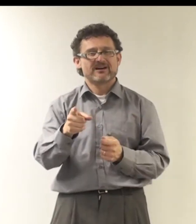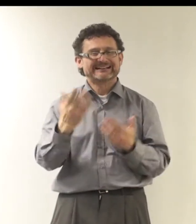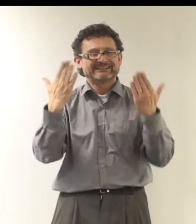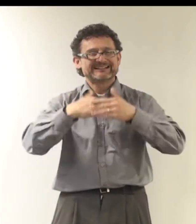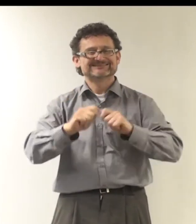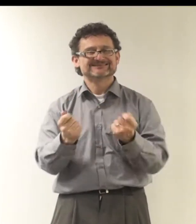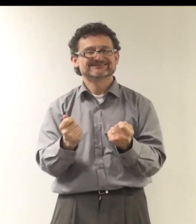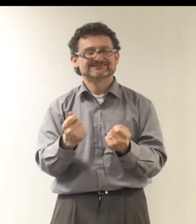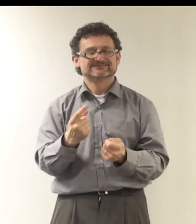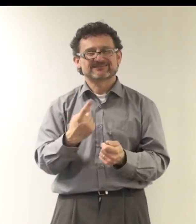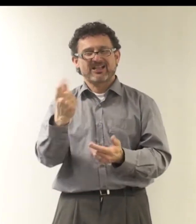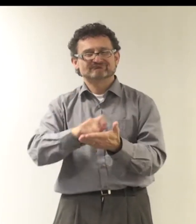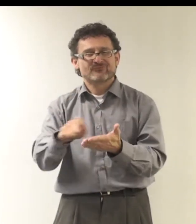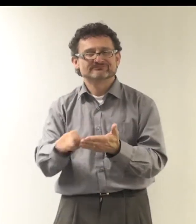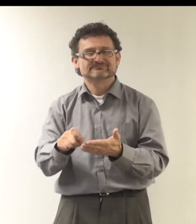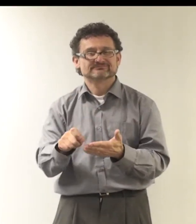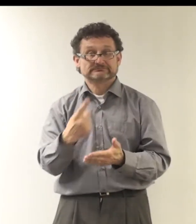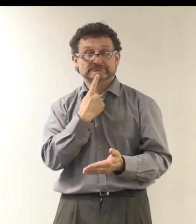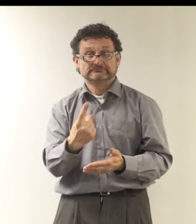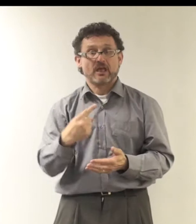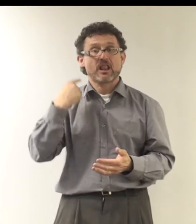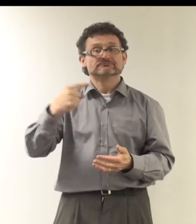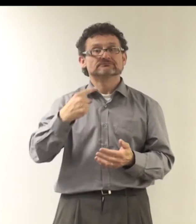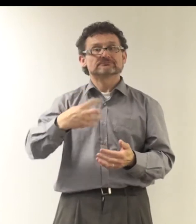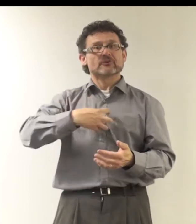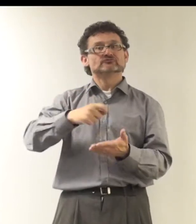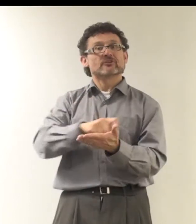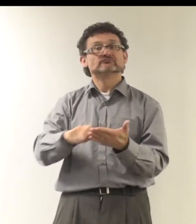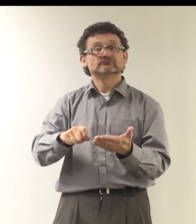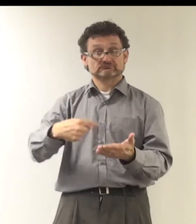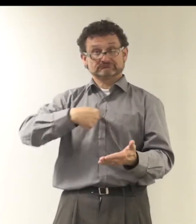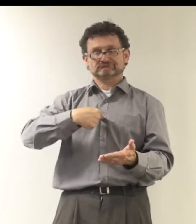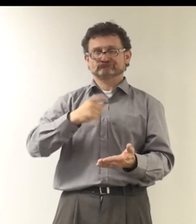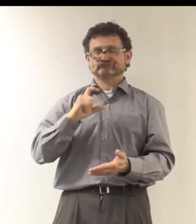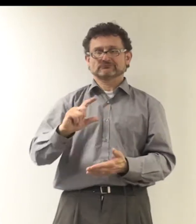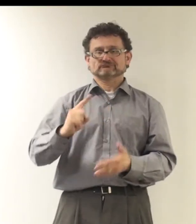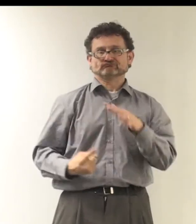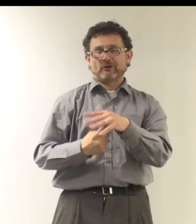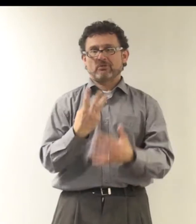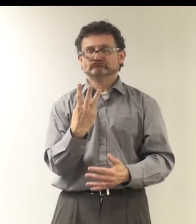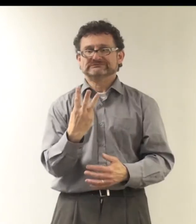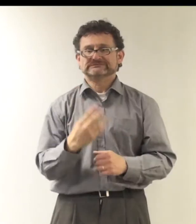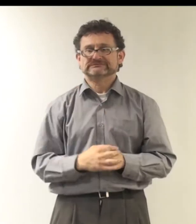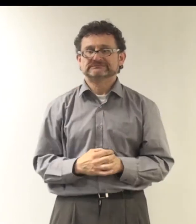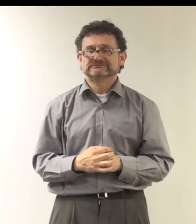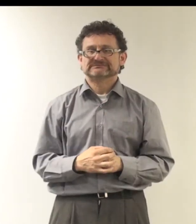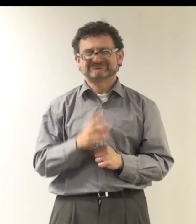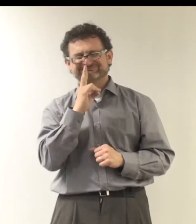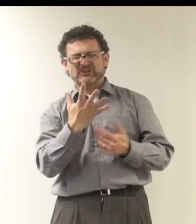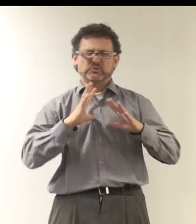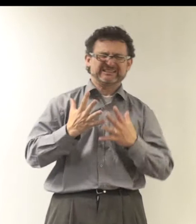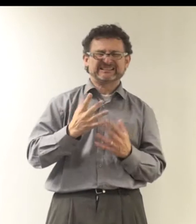answers to new questions are provided. And it's time that London finally finds a really strong Green voice.